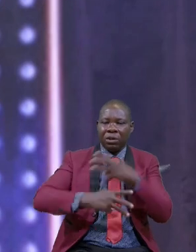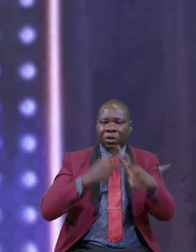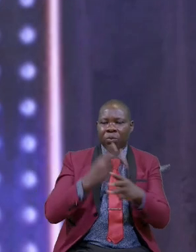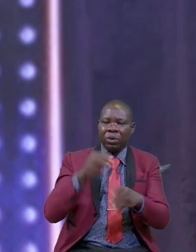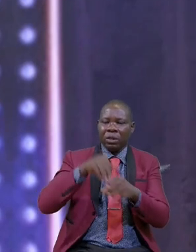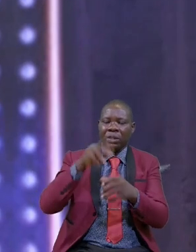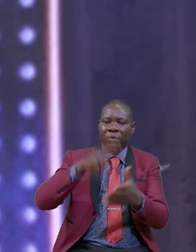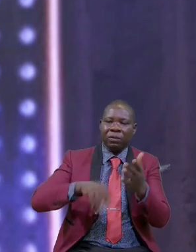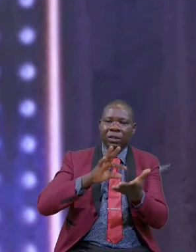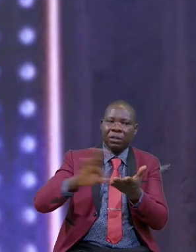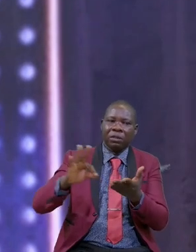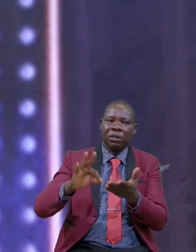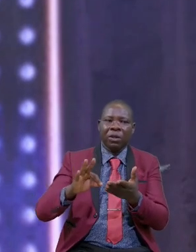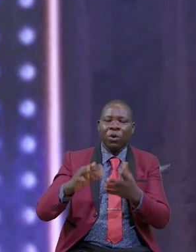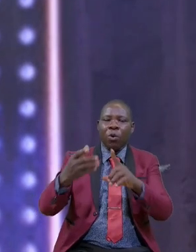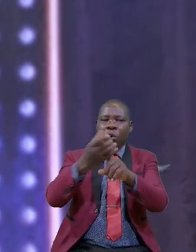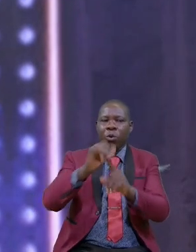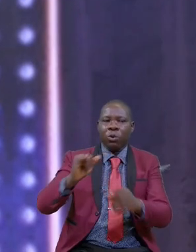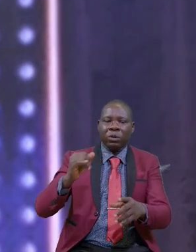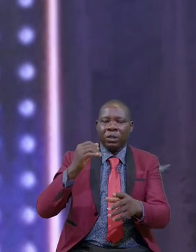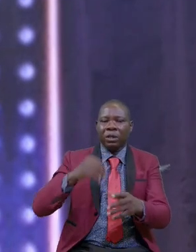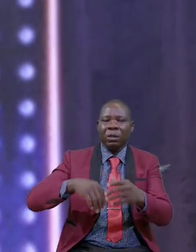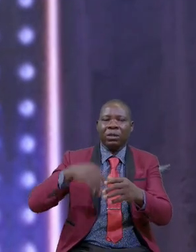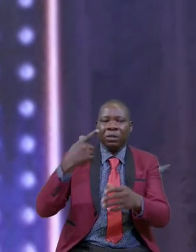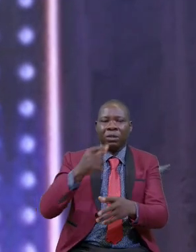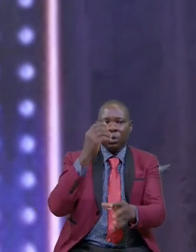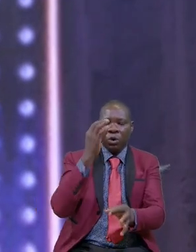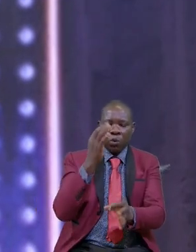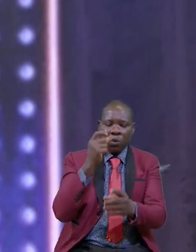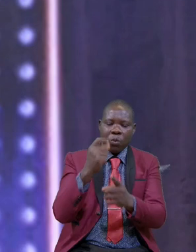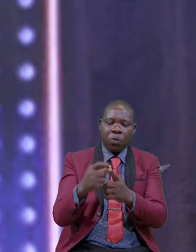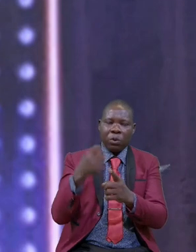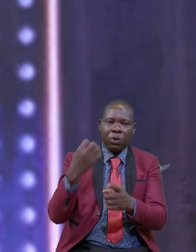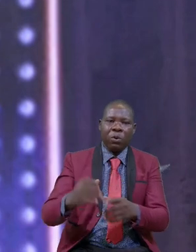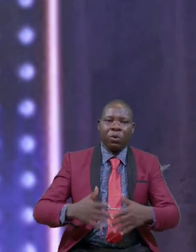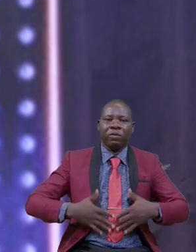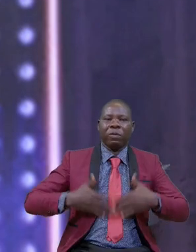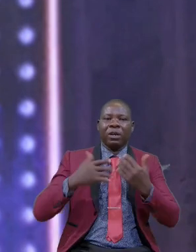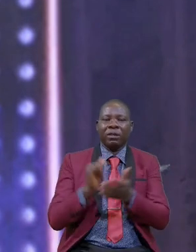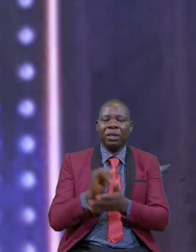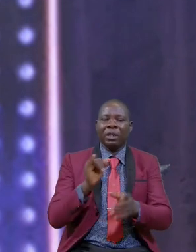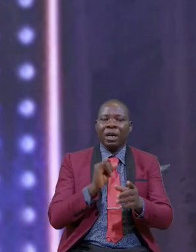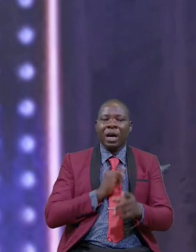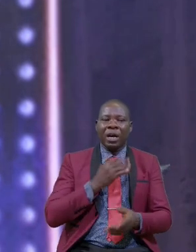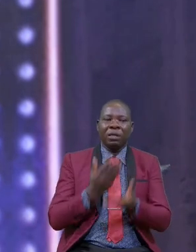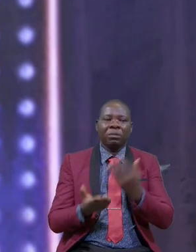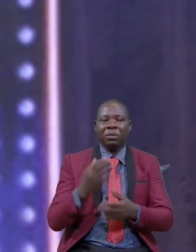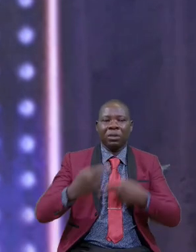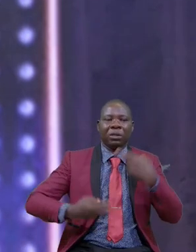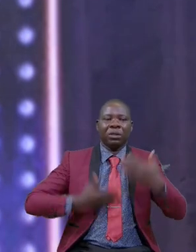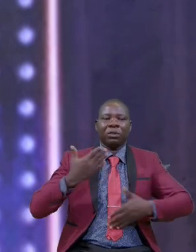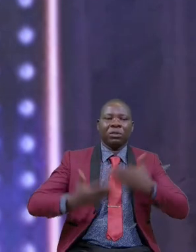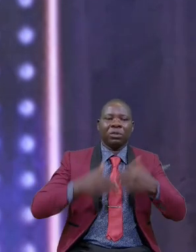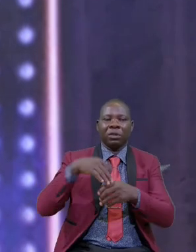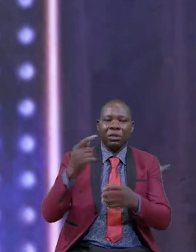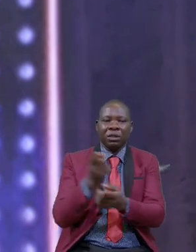dit, forth the word of life, portant that la parole I de vie may et rejoice me glorifier on the day au jour of Christ, de Christ, that I have